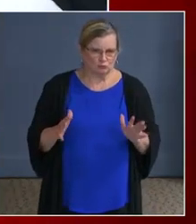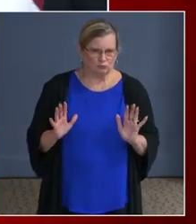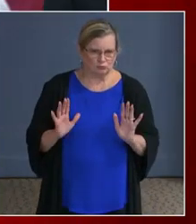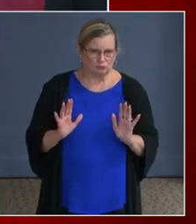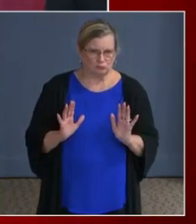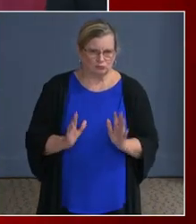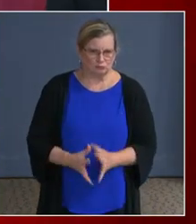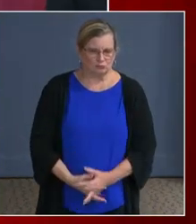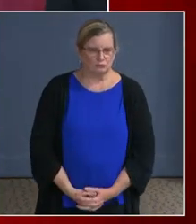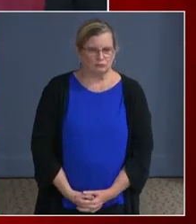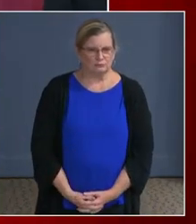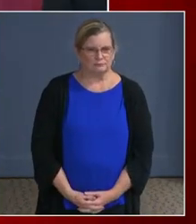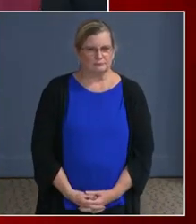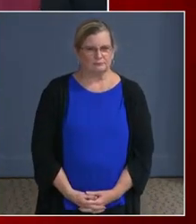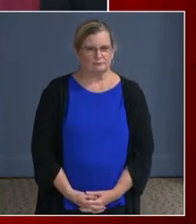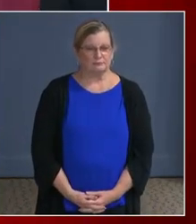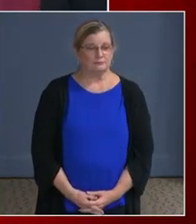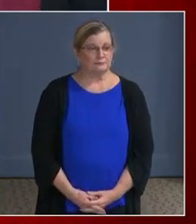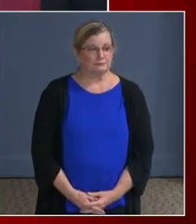Any questions?